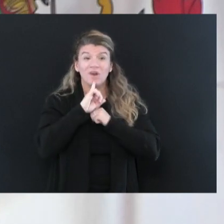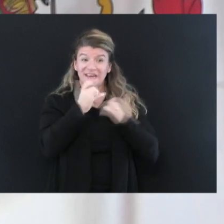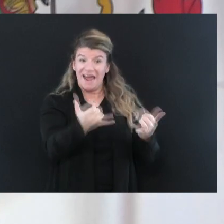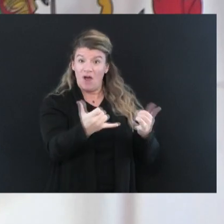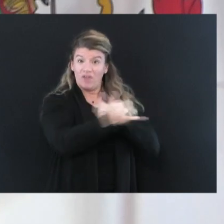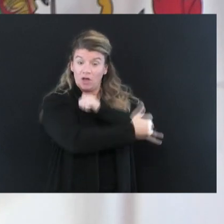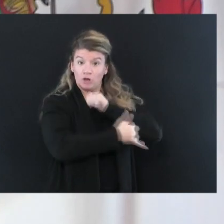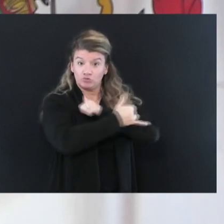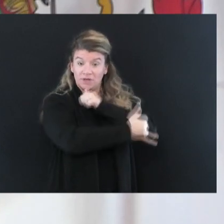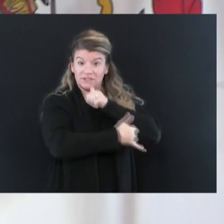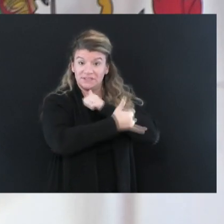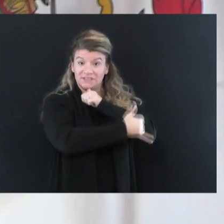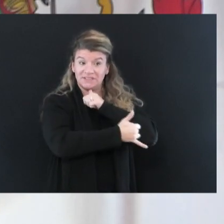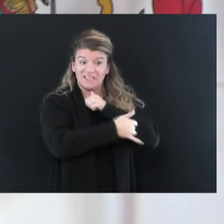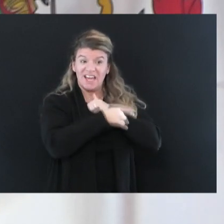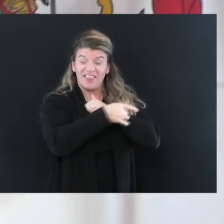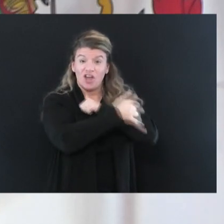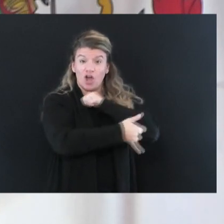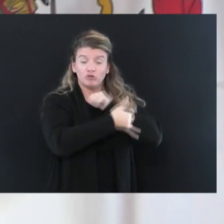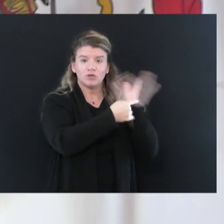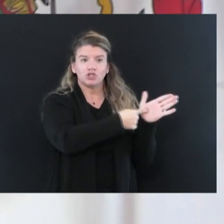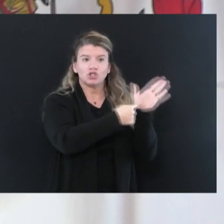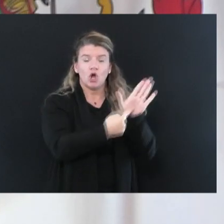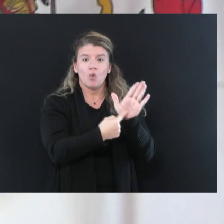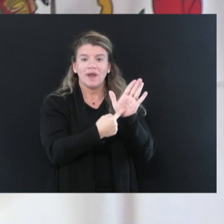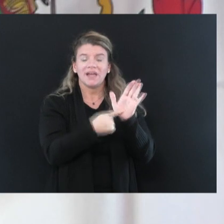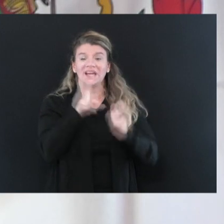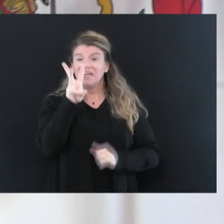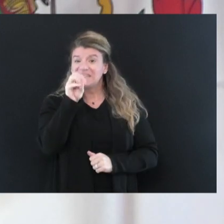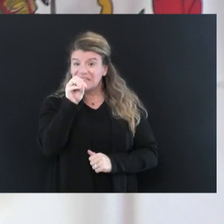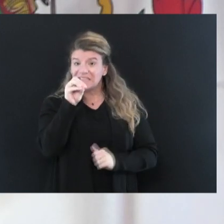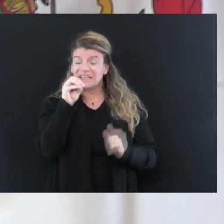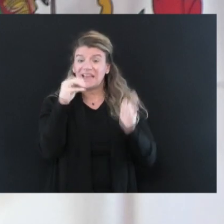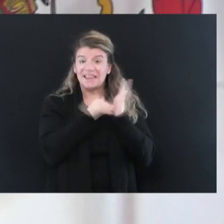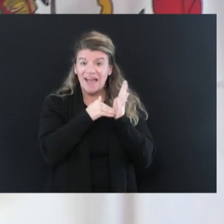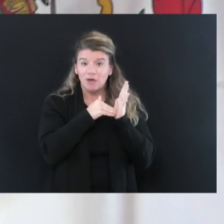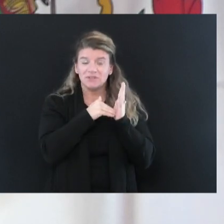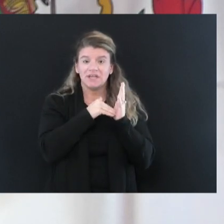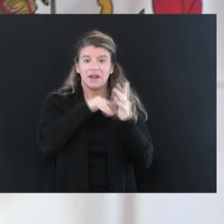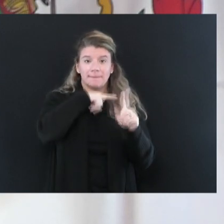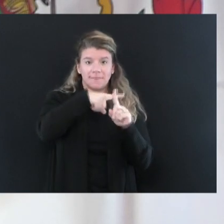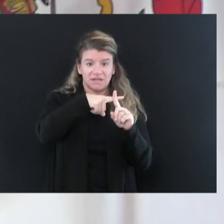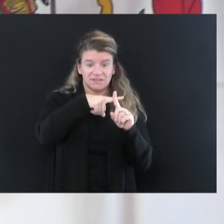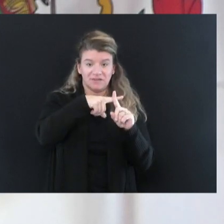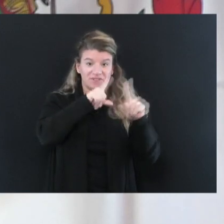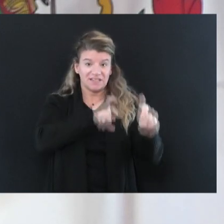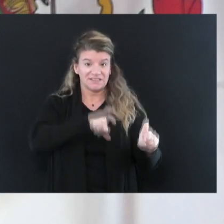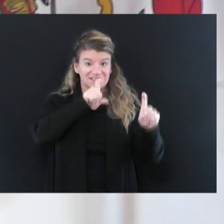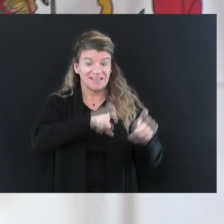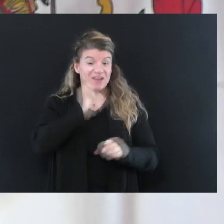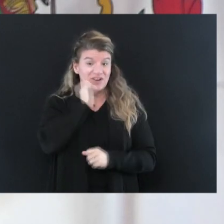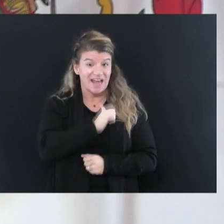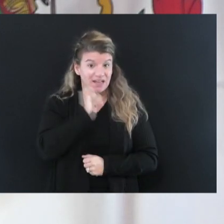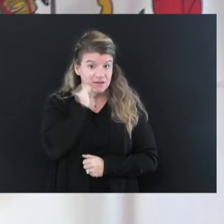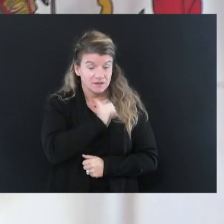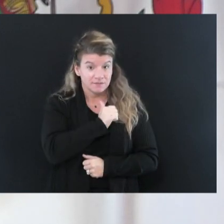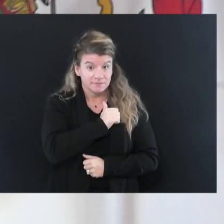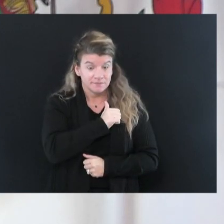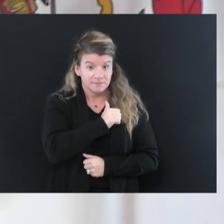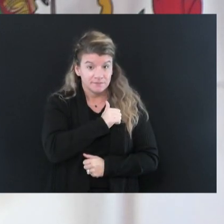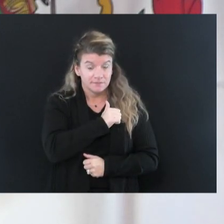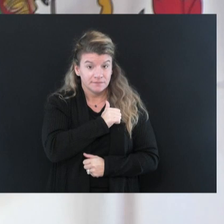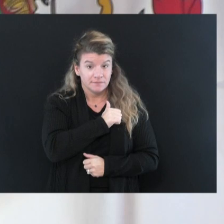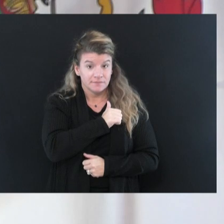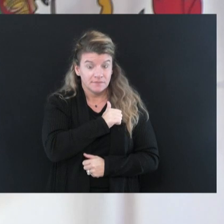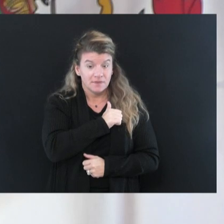now is reflecting right at 60,000 positive tests a day. We